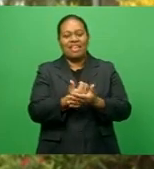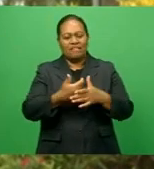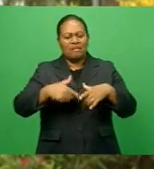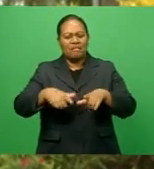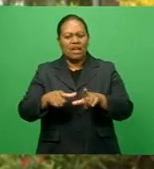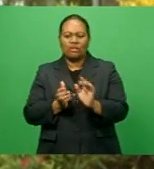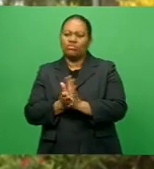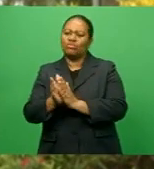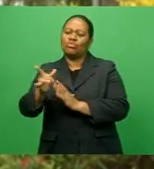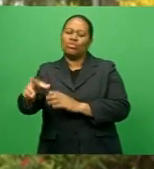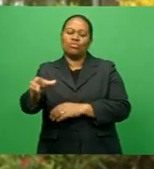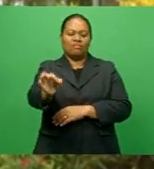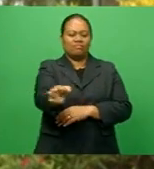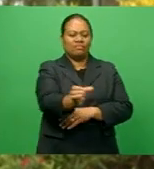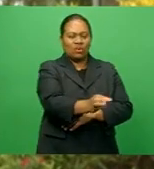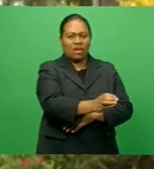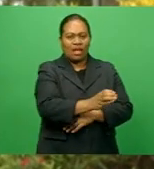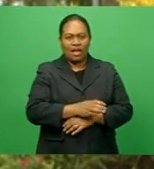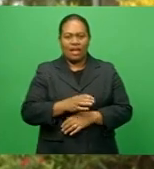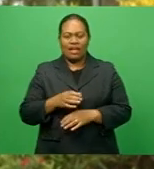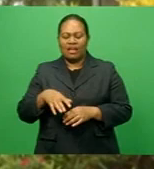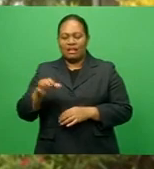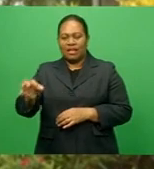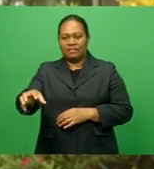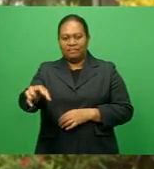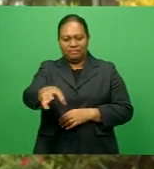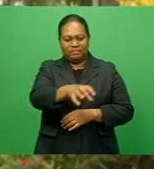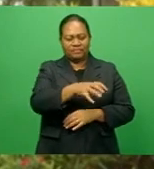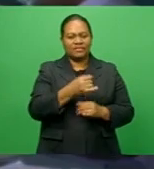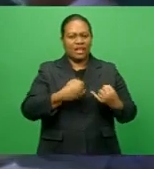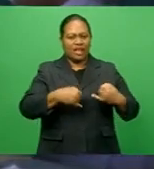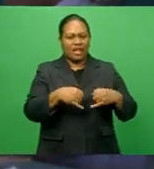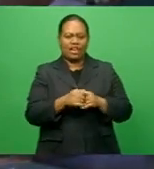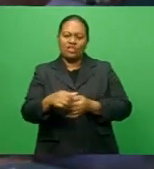to the mainland to buy our groceries. The